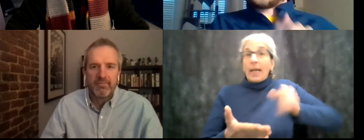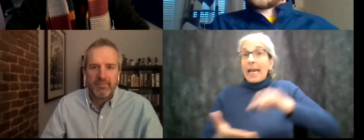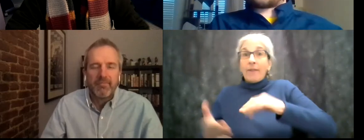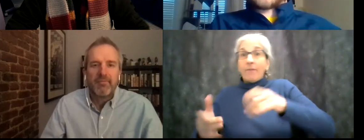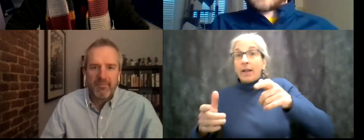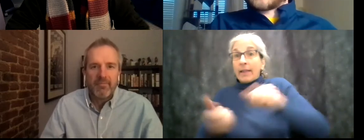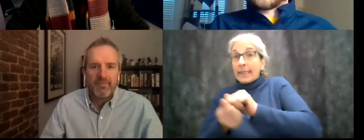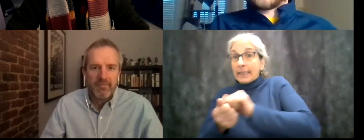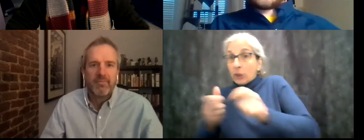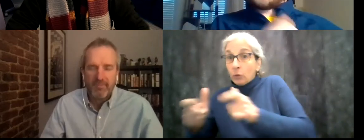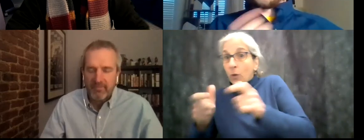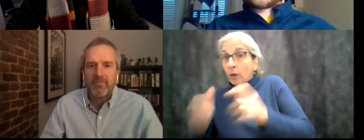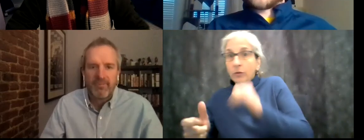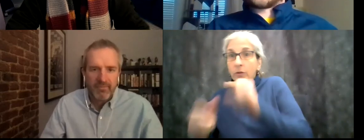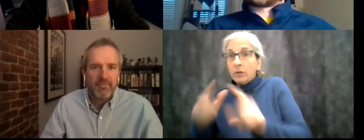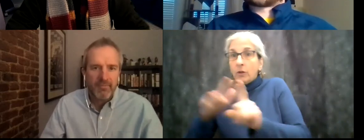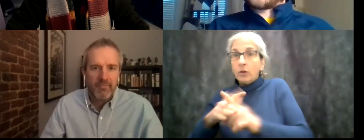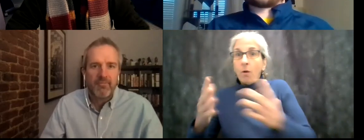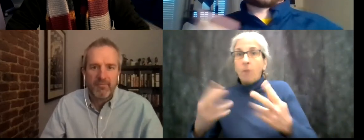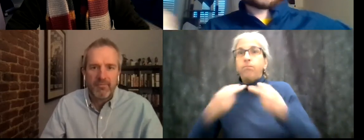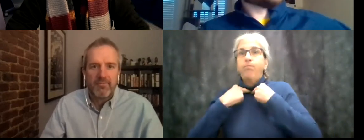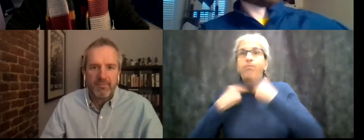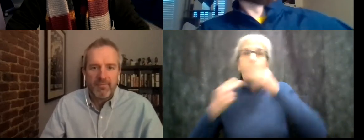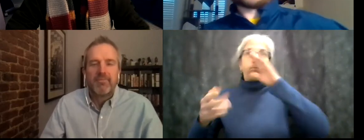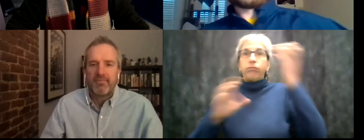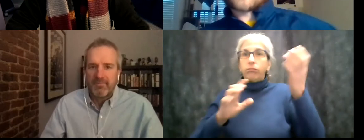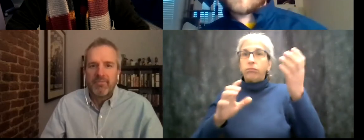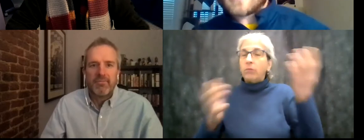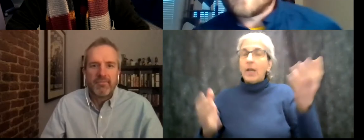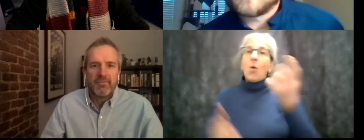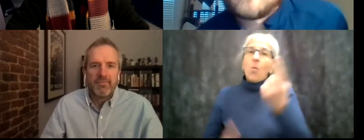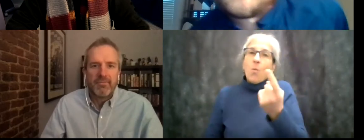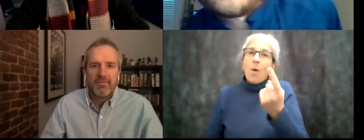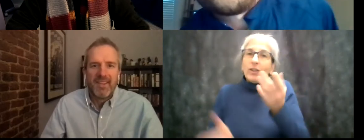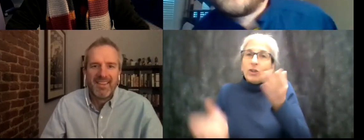which needs to happen constantly. If one server doesn't show up, then, one